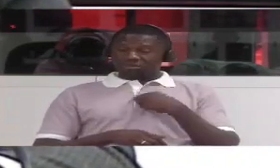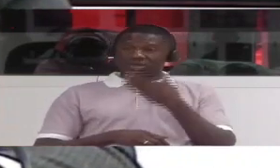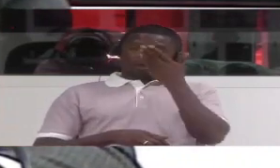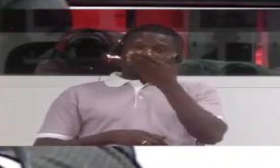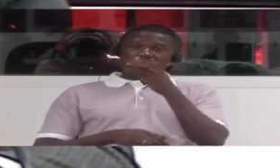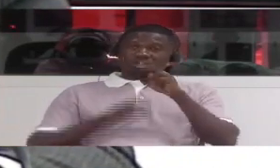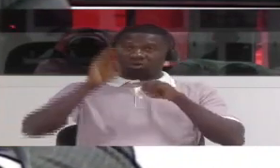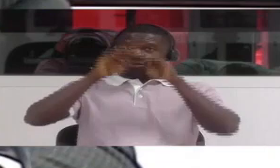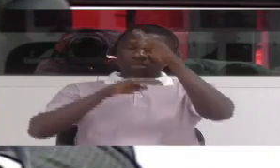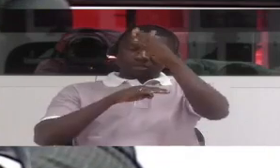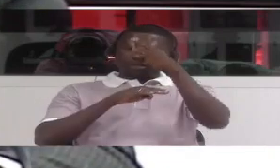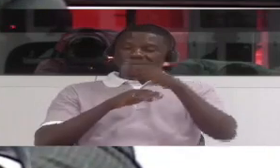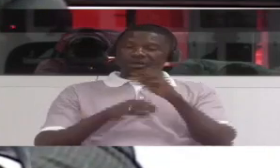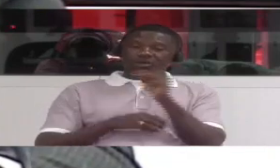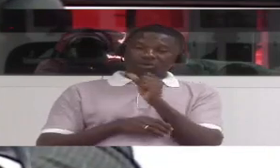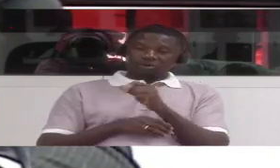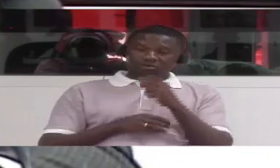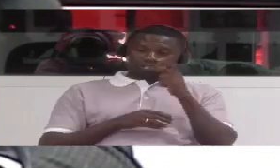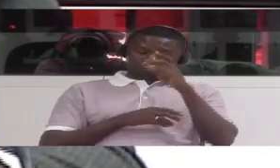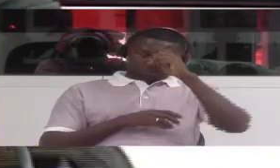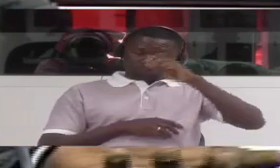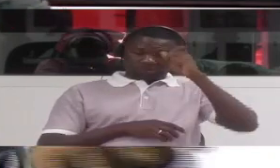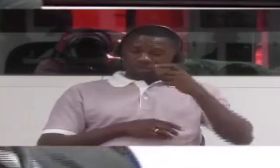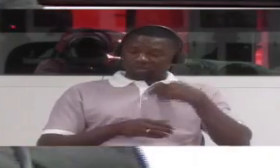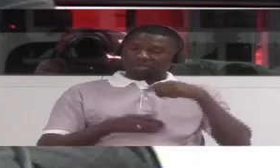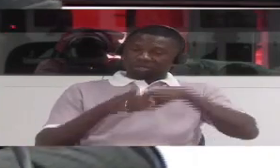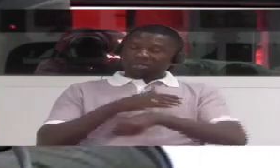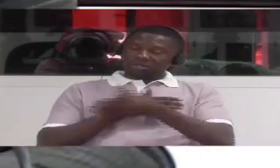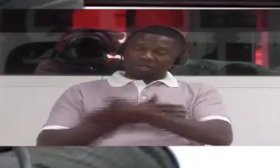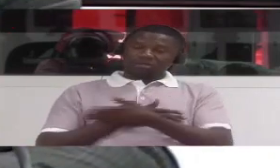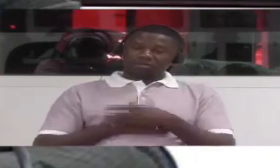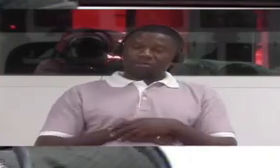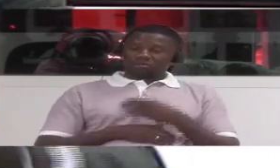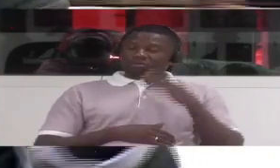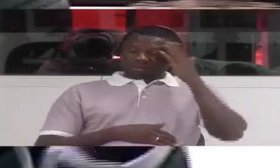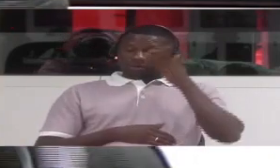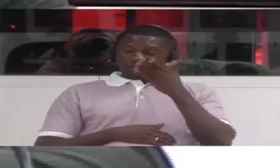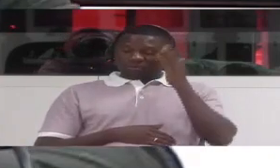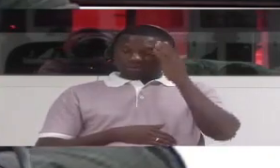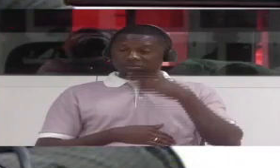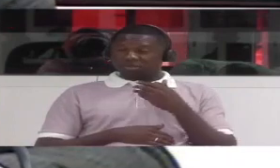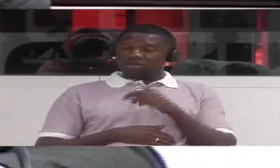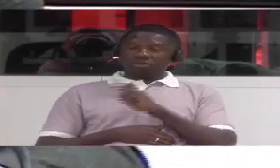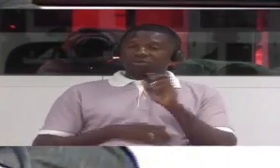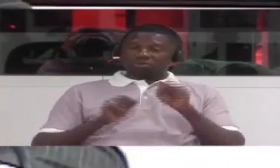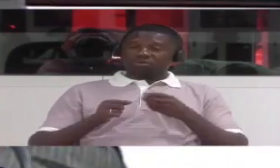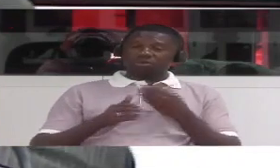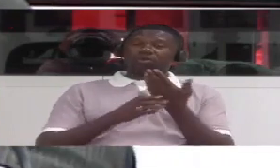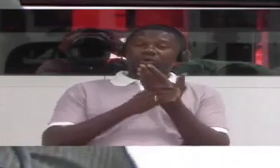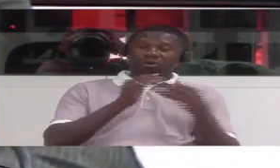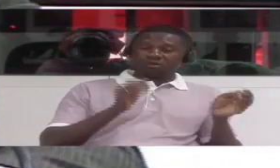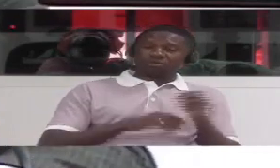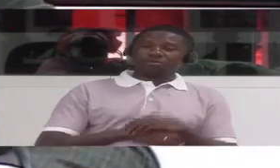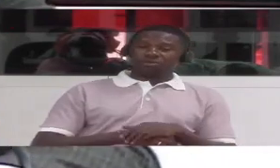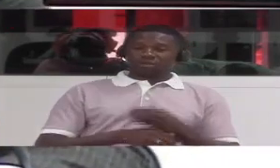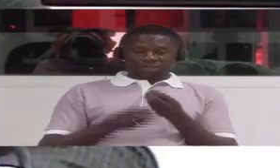police station downstairs. Anyway, there are guards there, so perhaps he knew I couldn't even try to go out. I wouldn't have any way to go out. He told me, okay, I'm going to